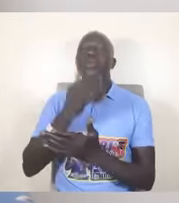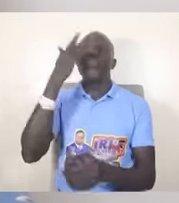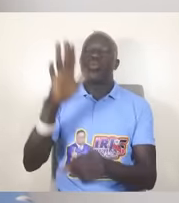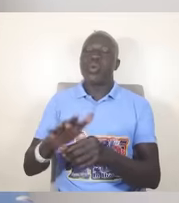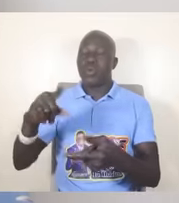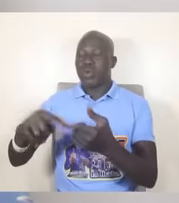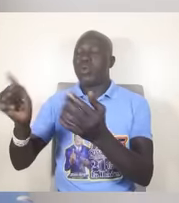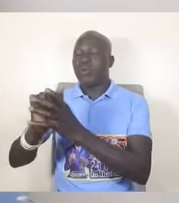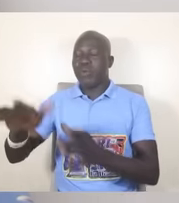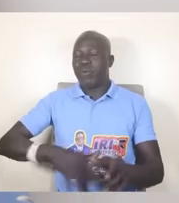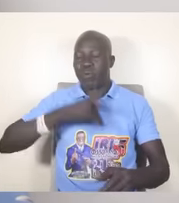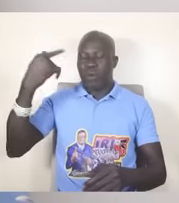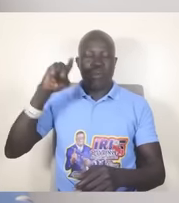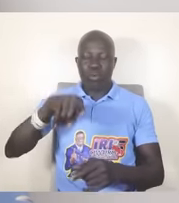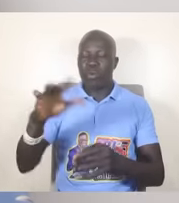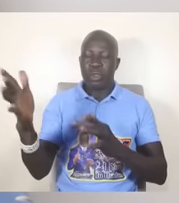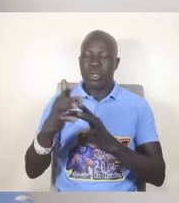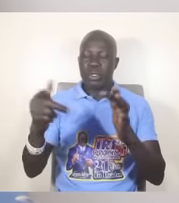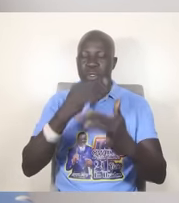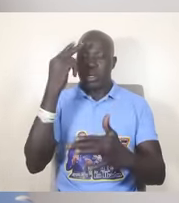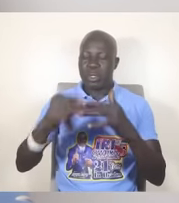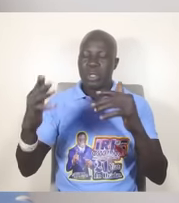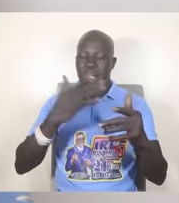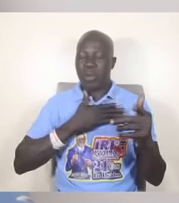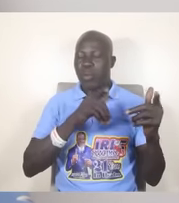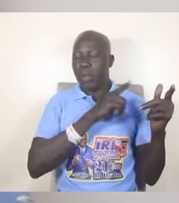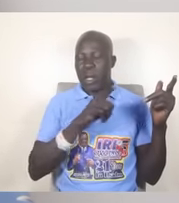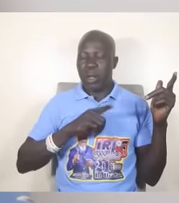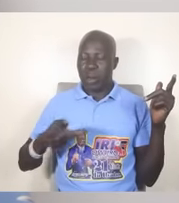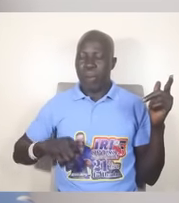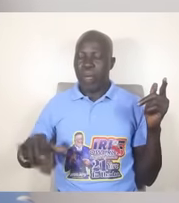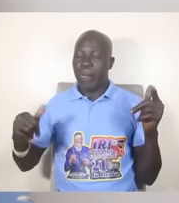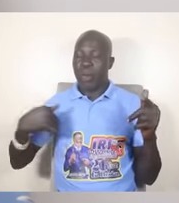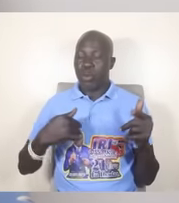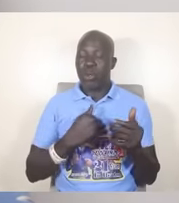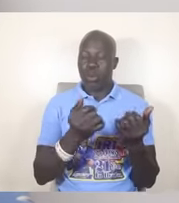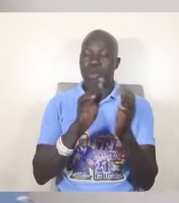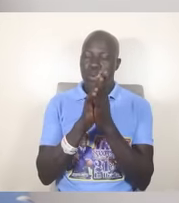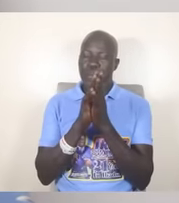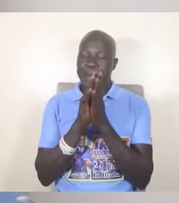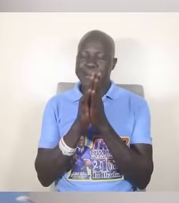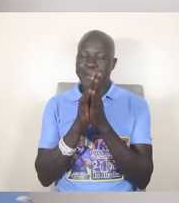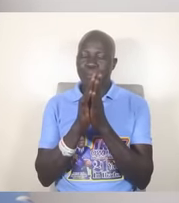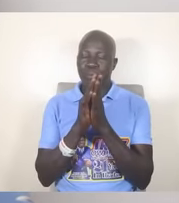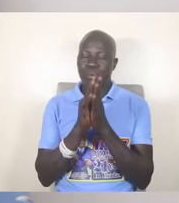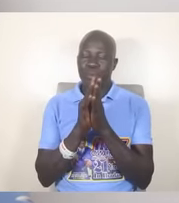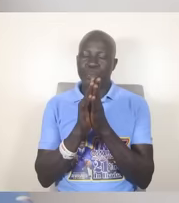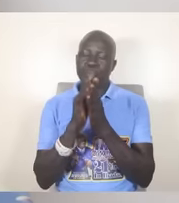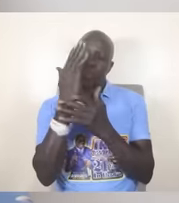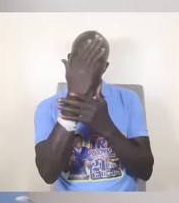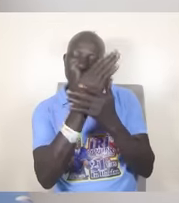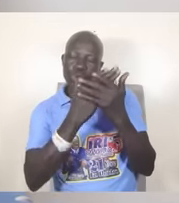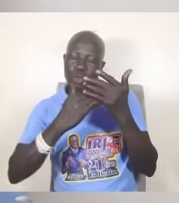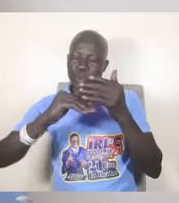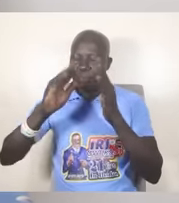days, Jesus, Oluwa. Jesus' name alone. I'm a badura. We will pray. I want to do it. I